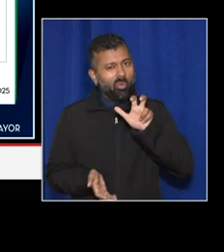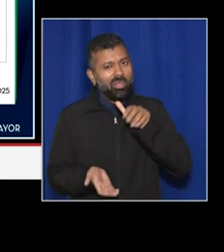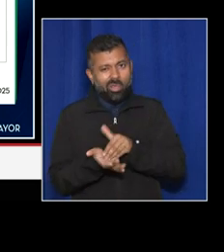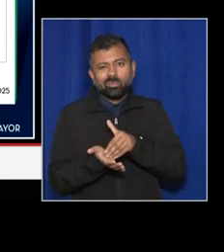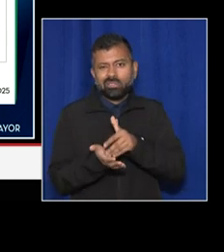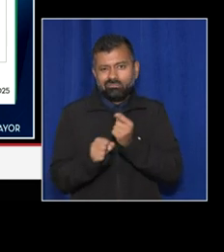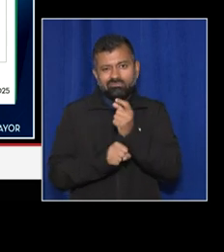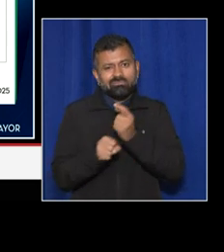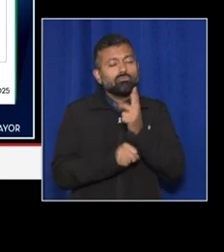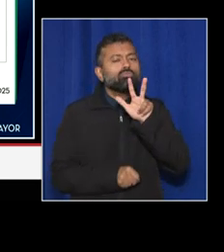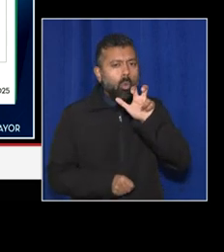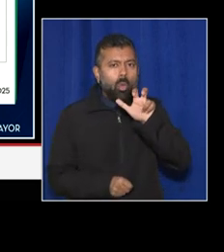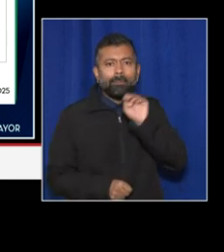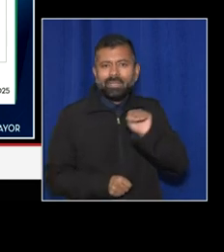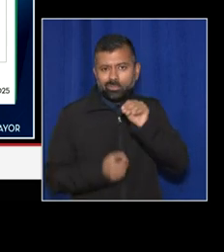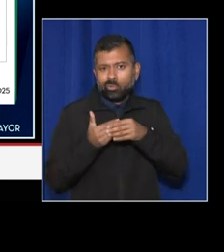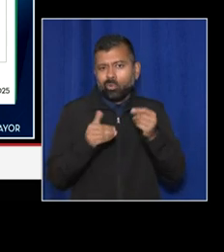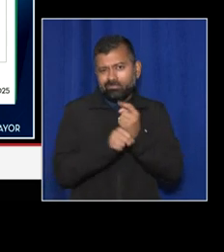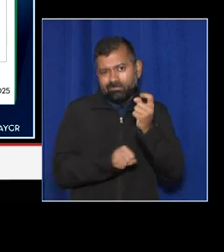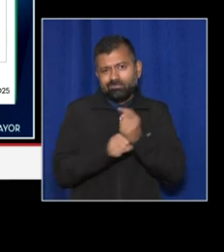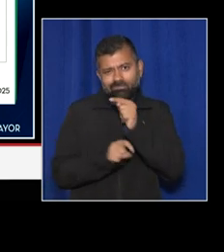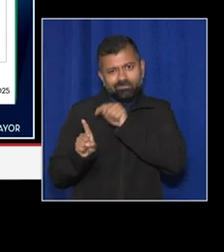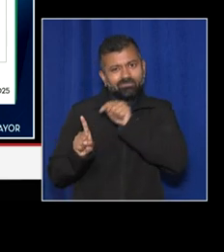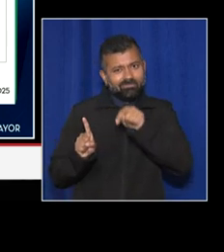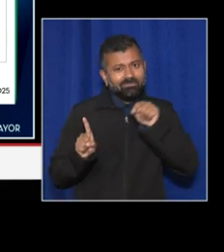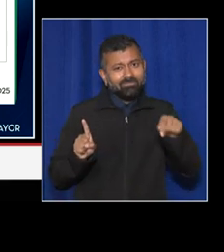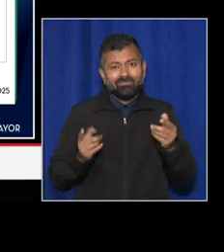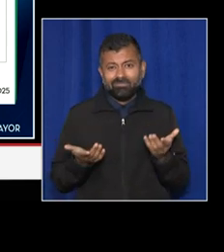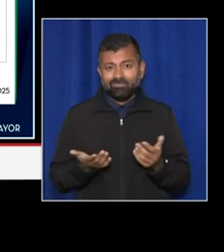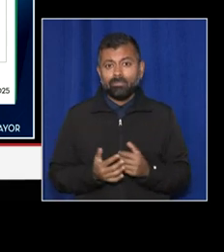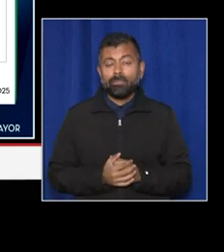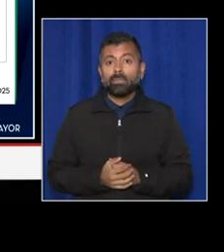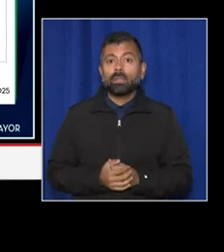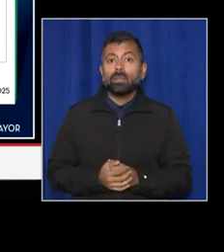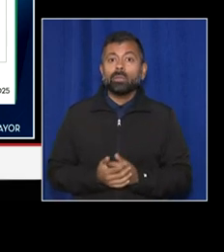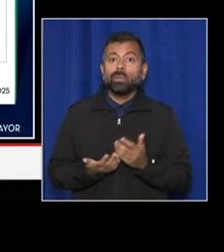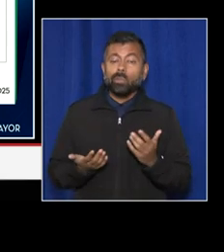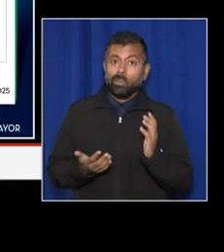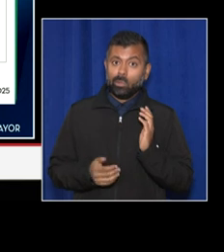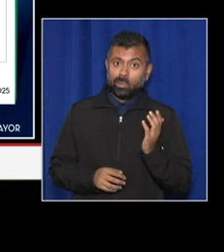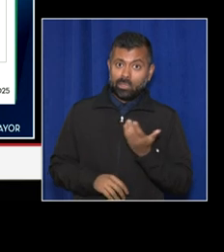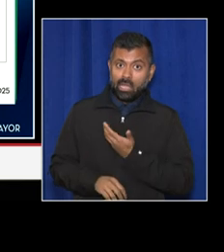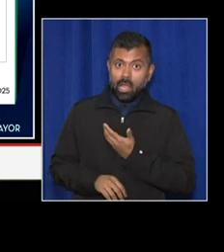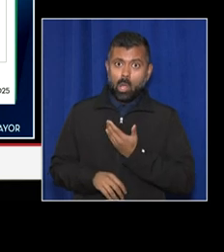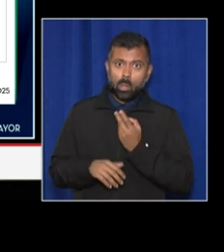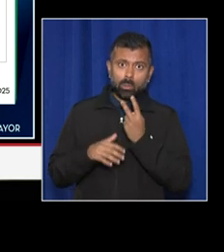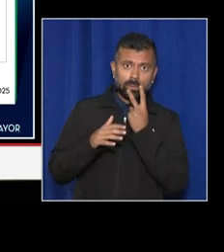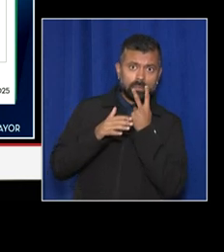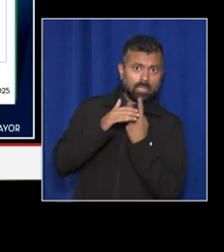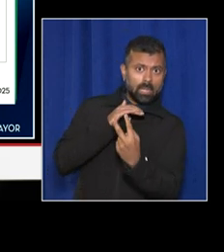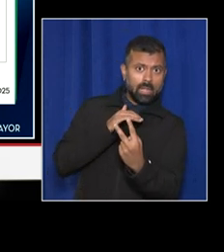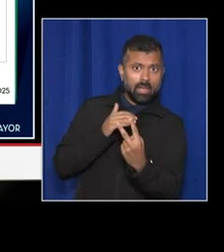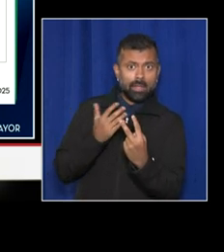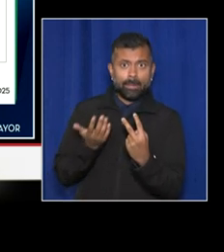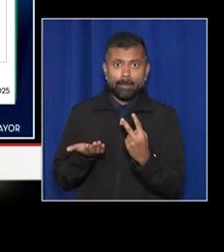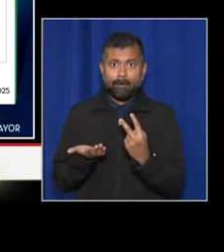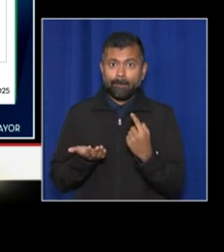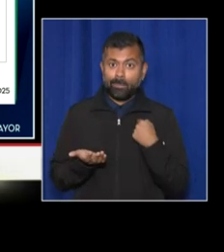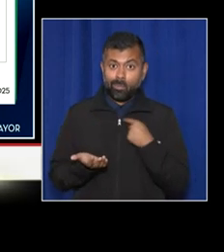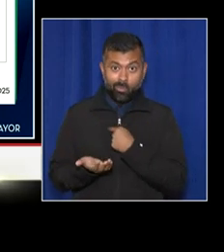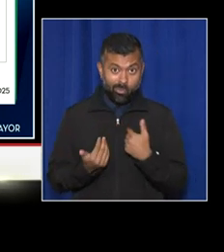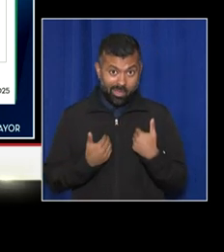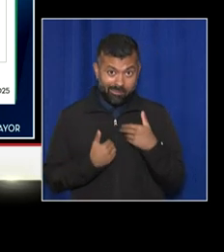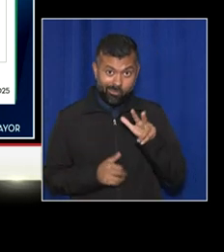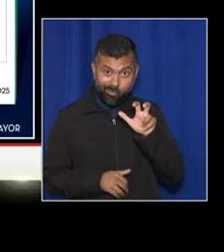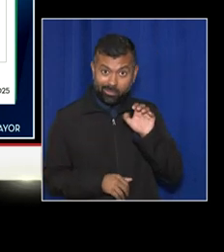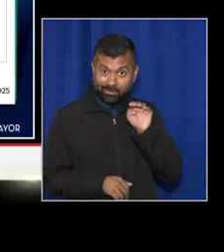on, we have 300 or more fewer $1 million to work with than